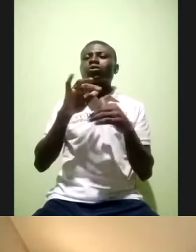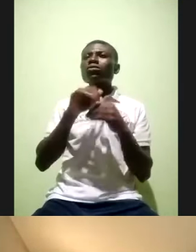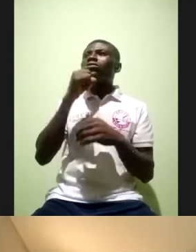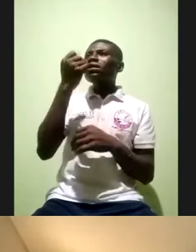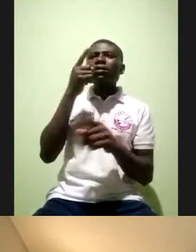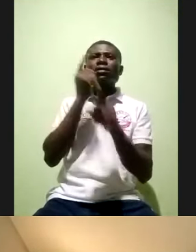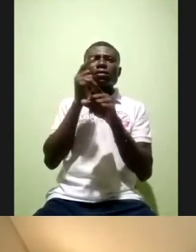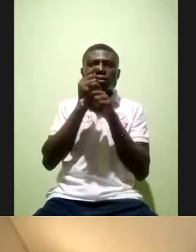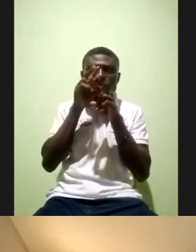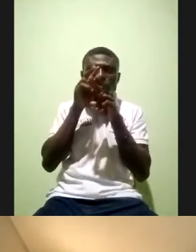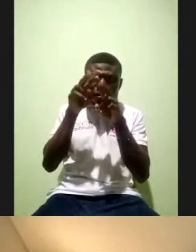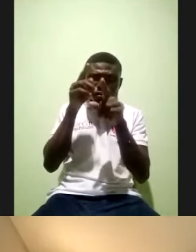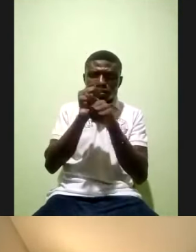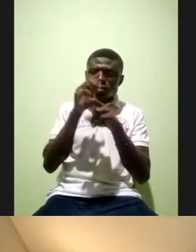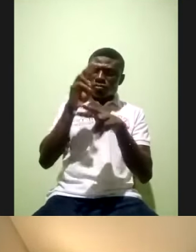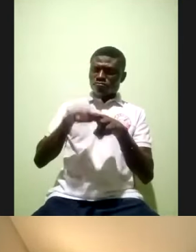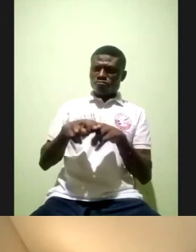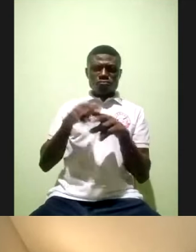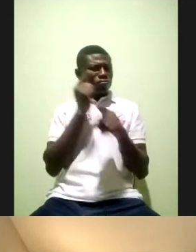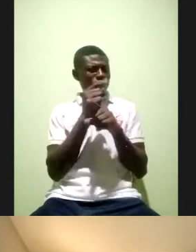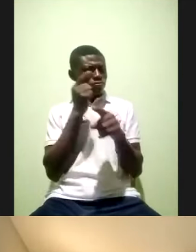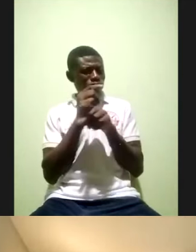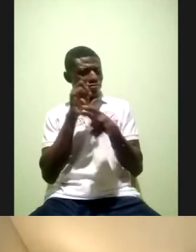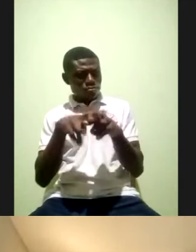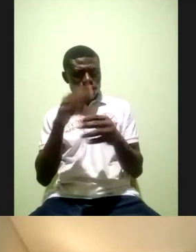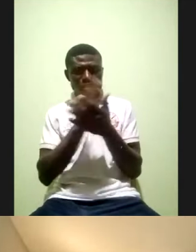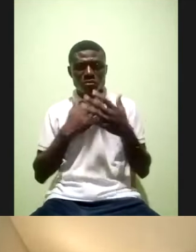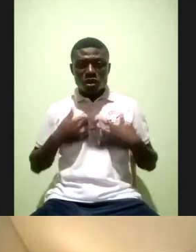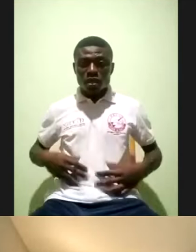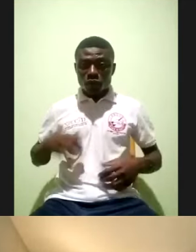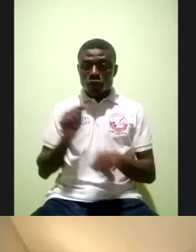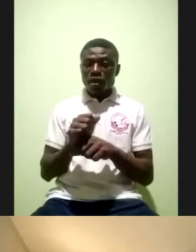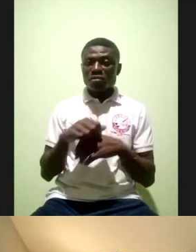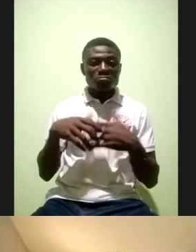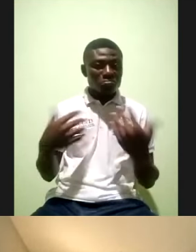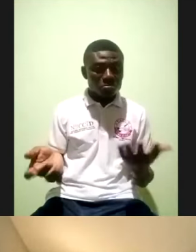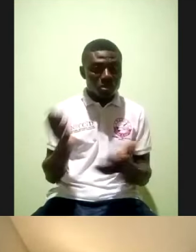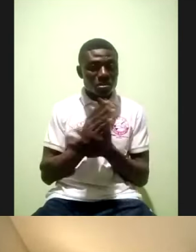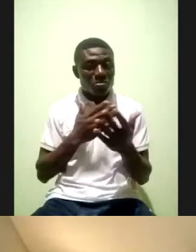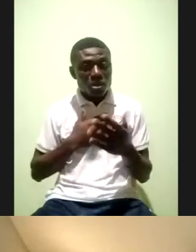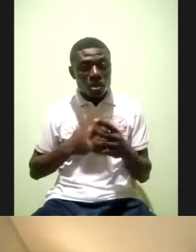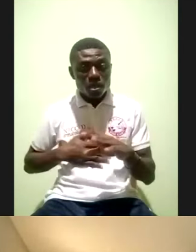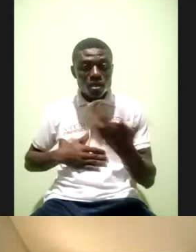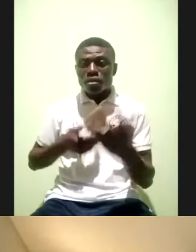or discriminate if they're getting a scolding or somebody's being sarcastic or somebody's being